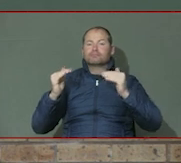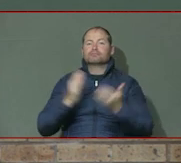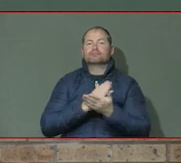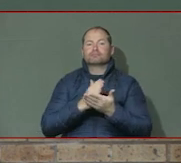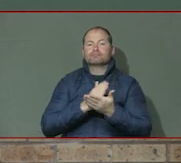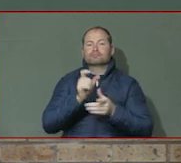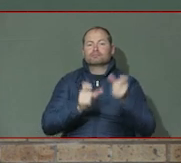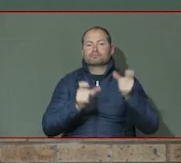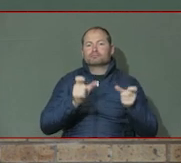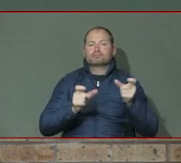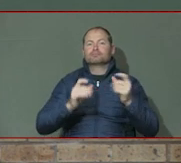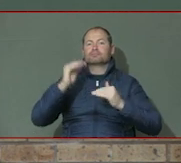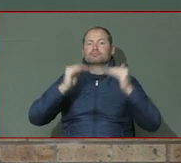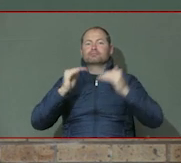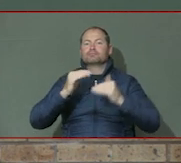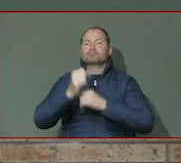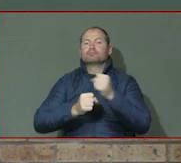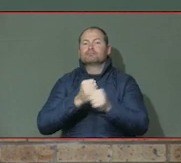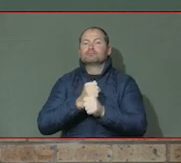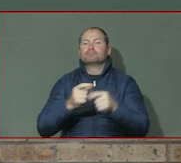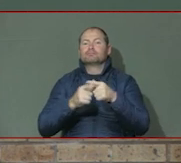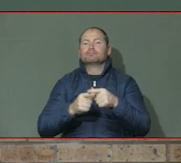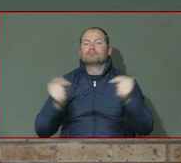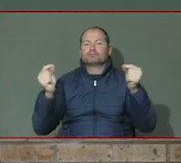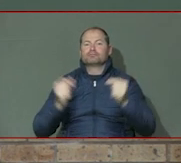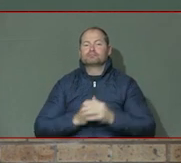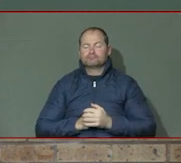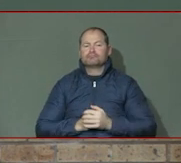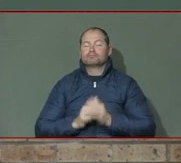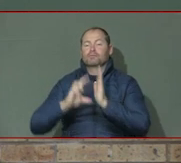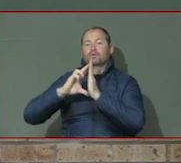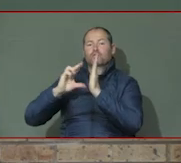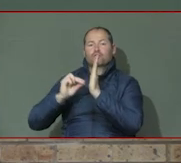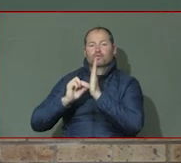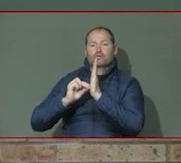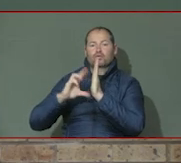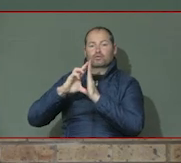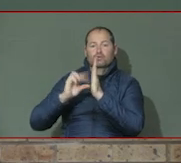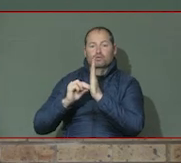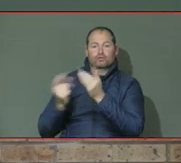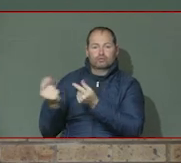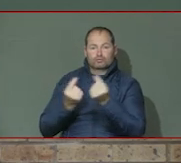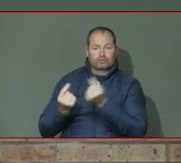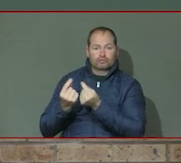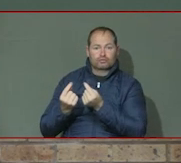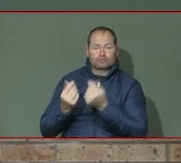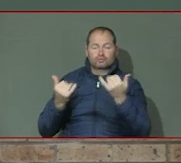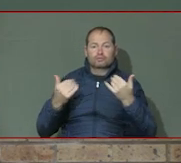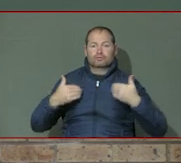balance at the end of the year. So if you do the note, you would say the opening